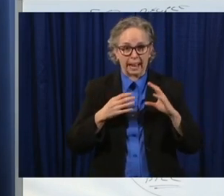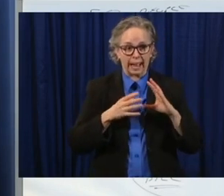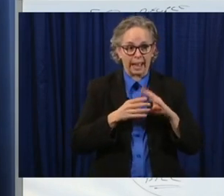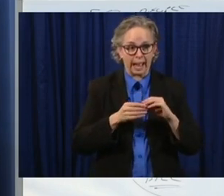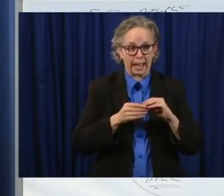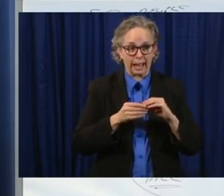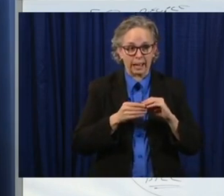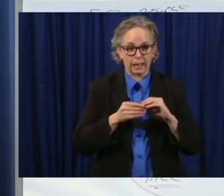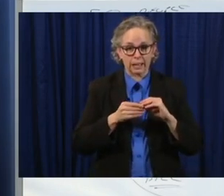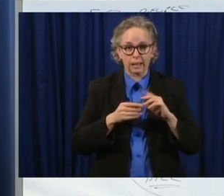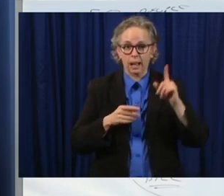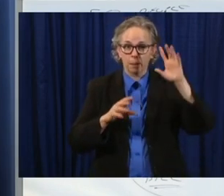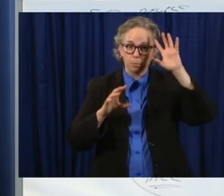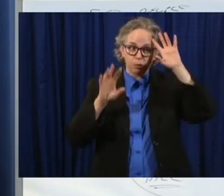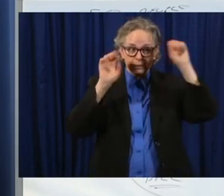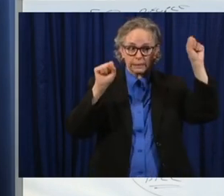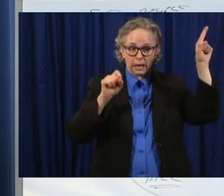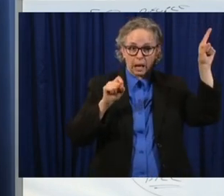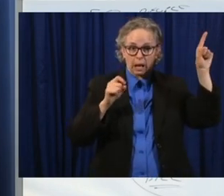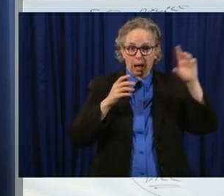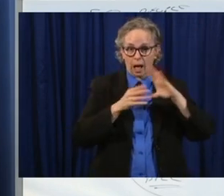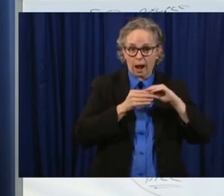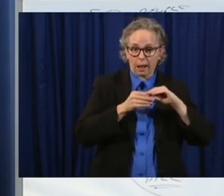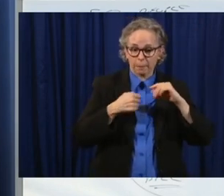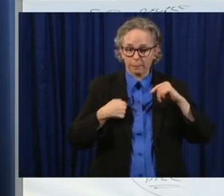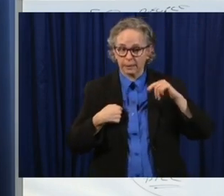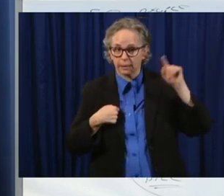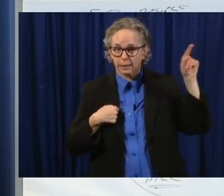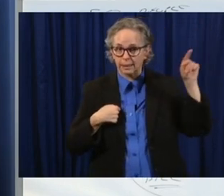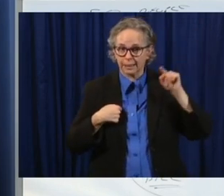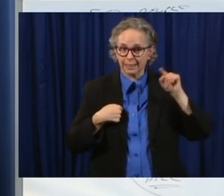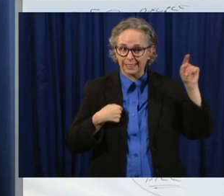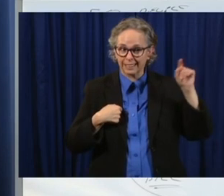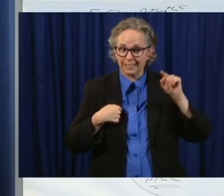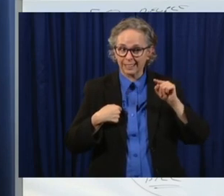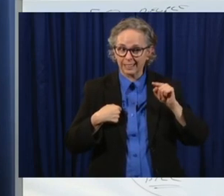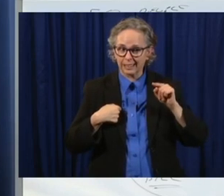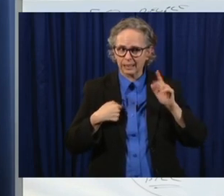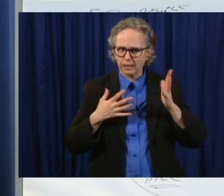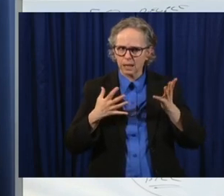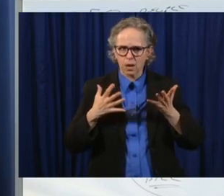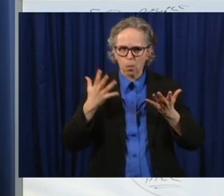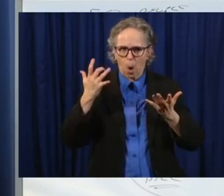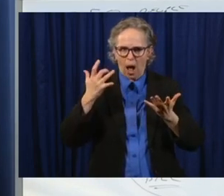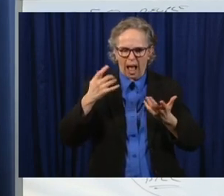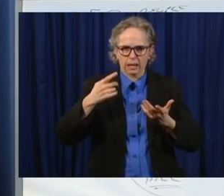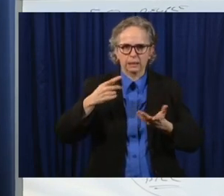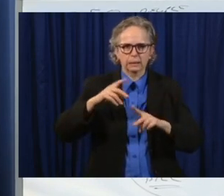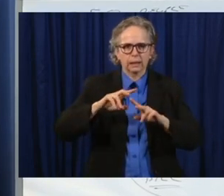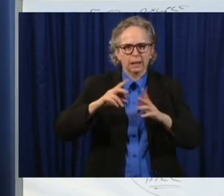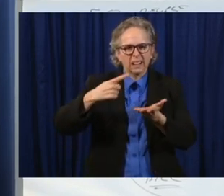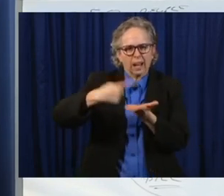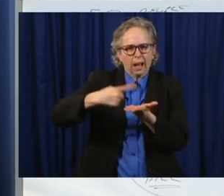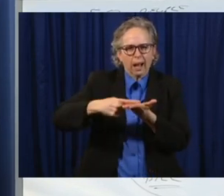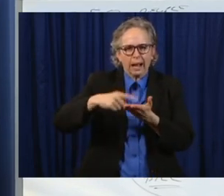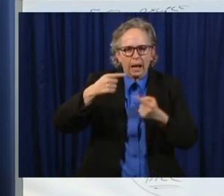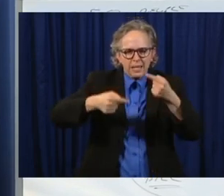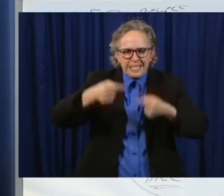mean, things are vigorously debated and discussed every night on TV